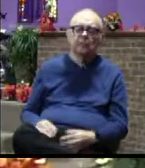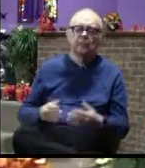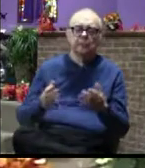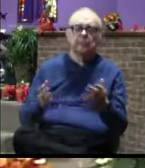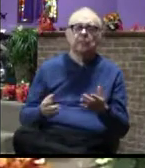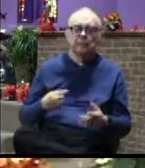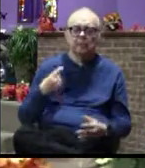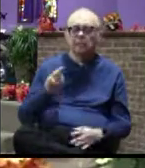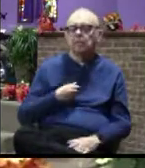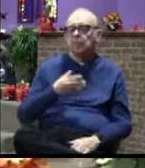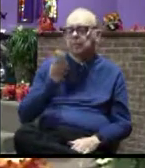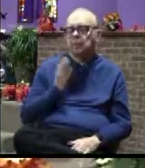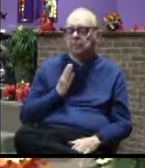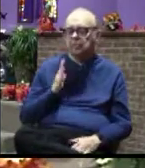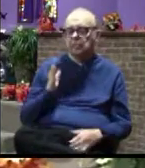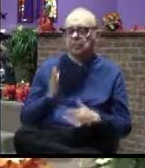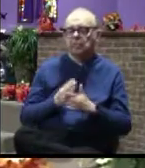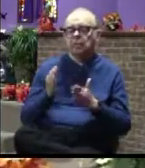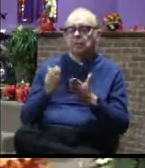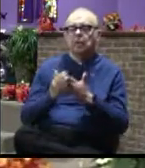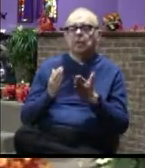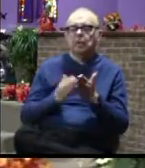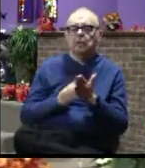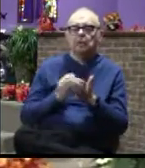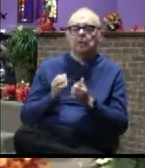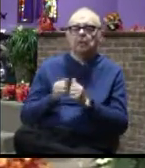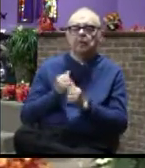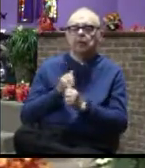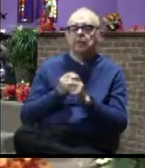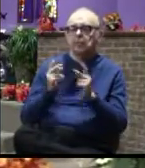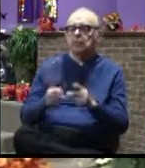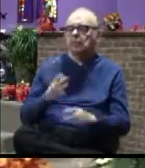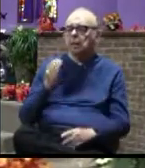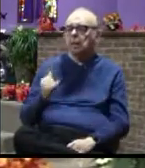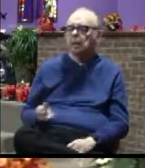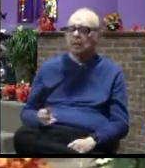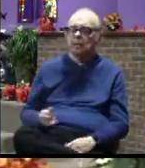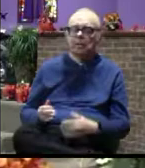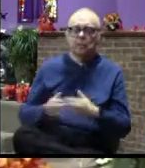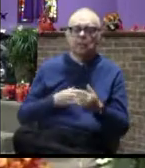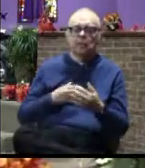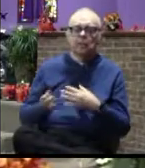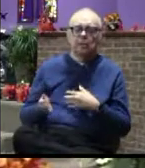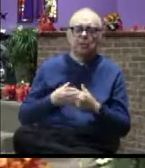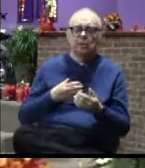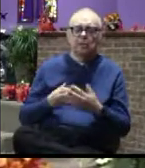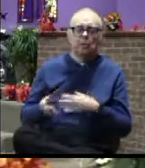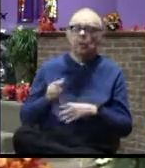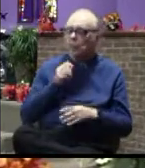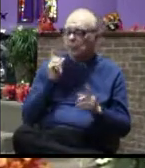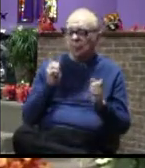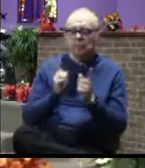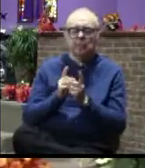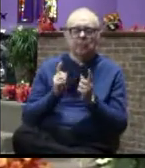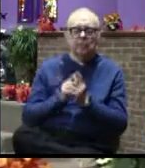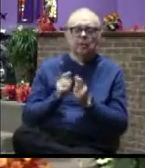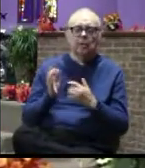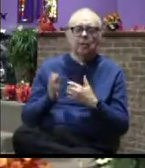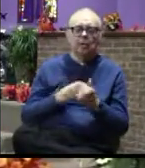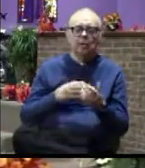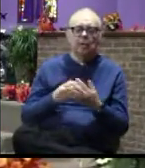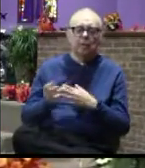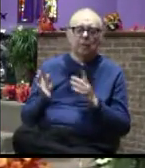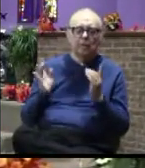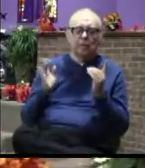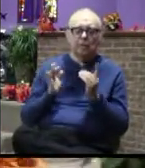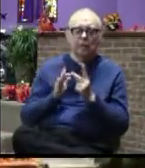he wants us to share that message in that with everyone because it doesn't matter who you run into it doesn't